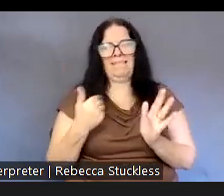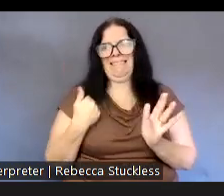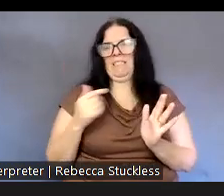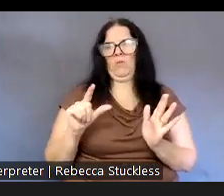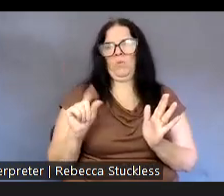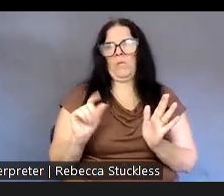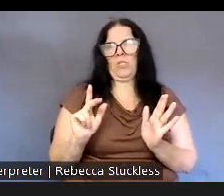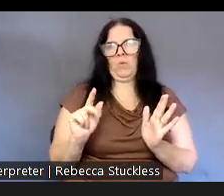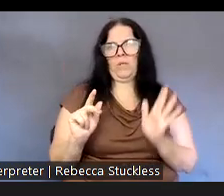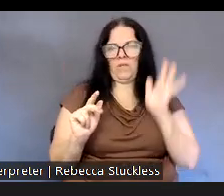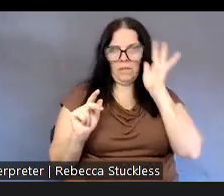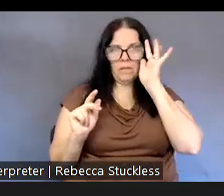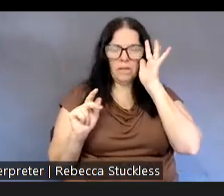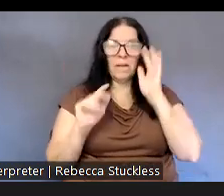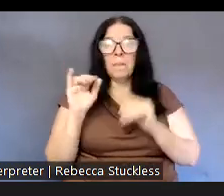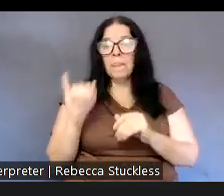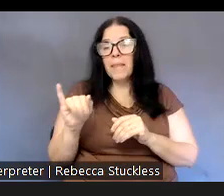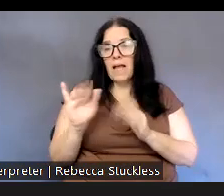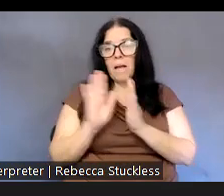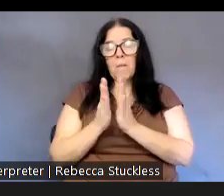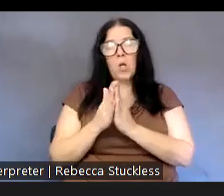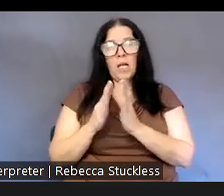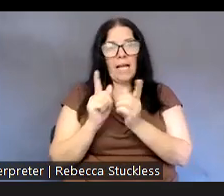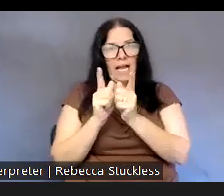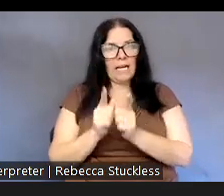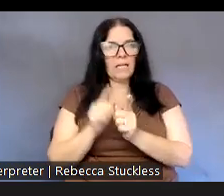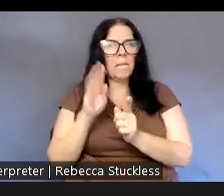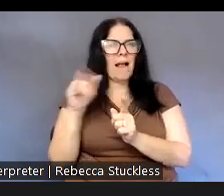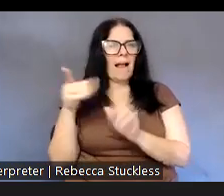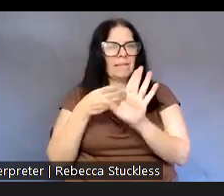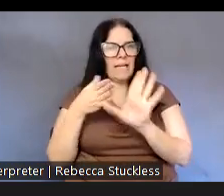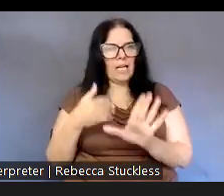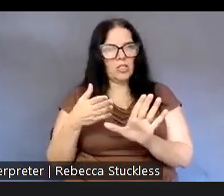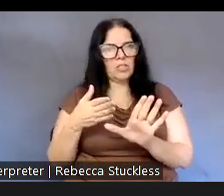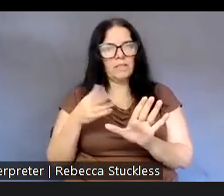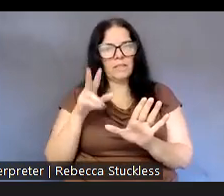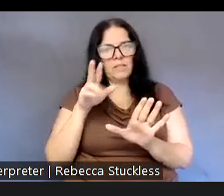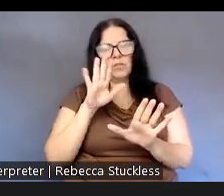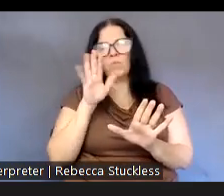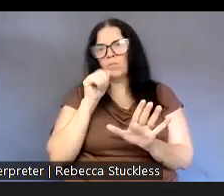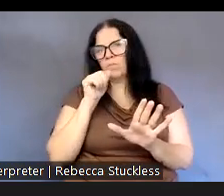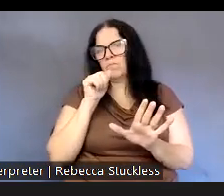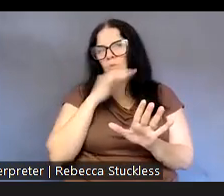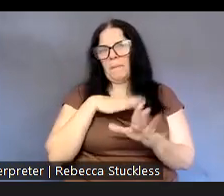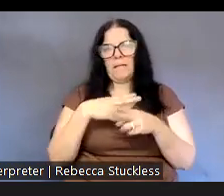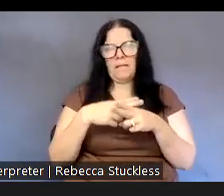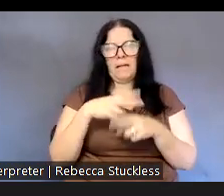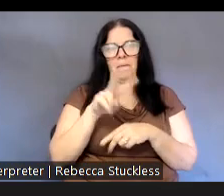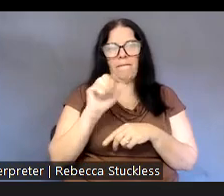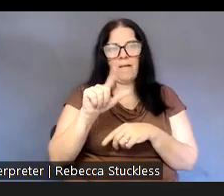was edited by psychologist Val Thomas, who